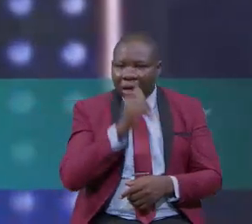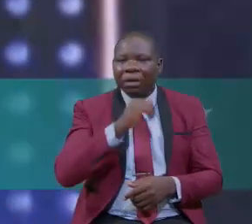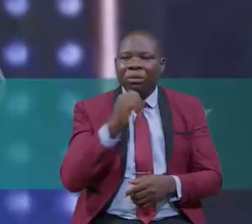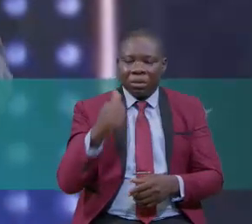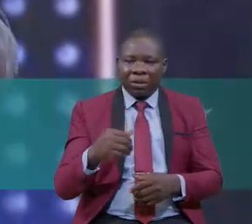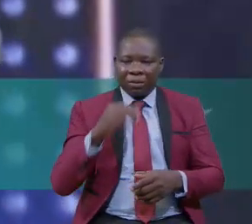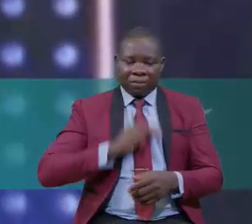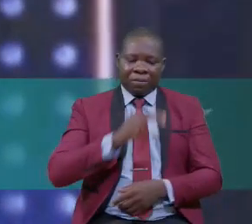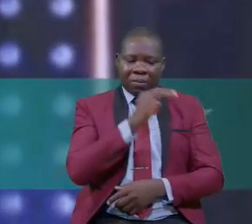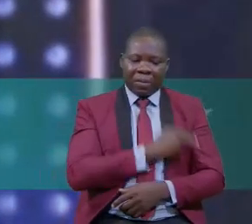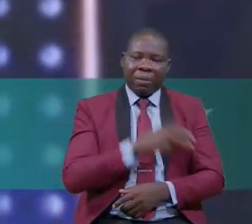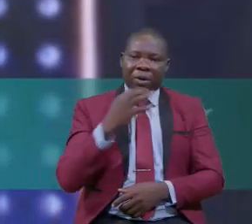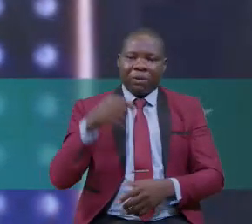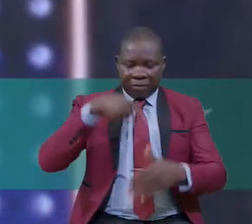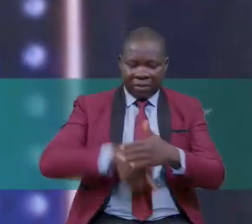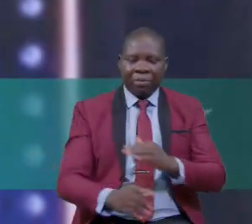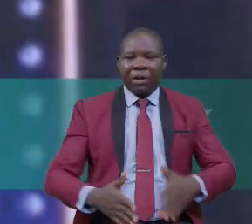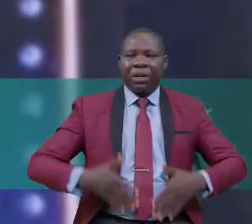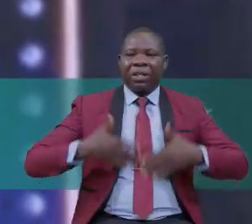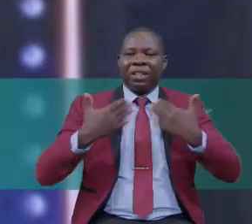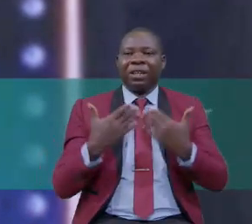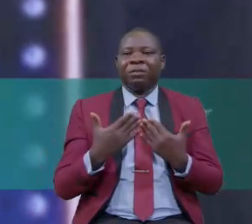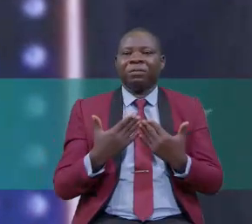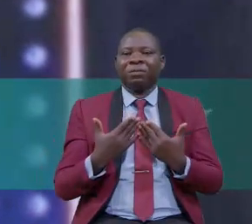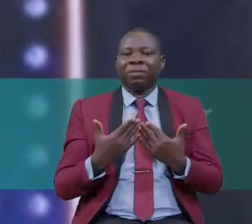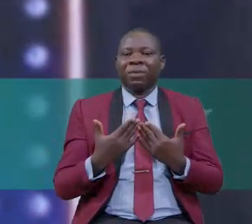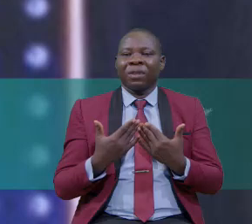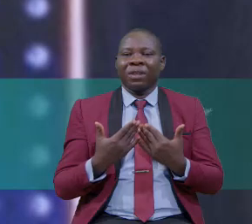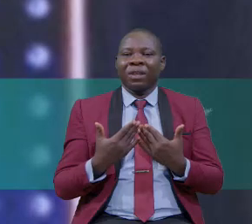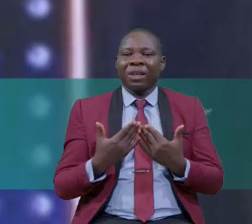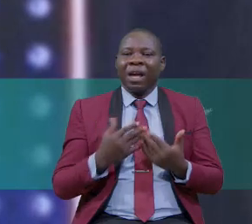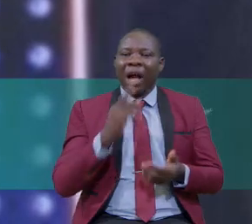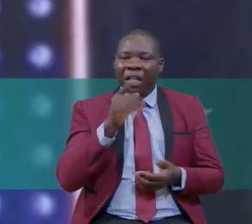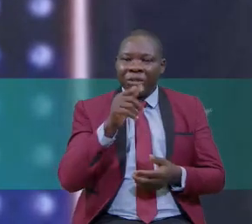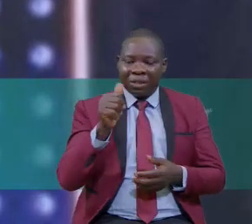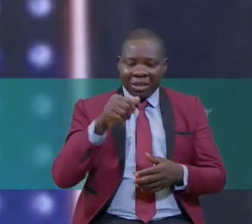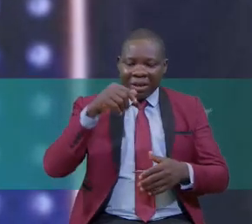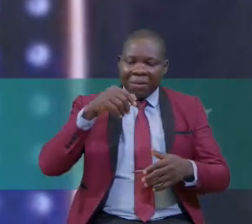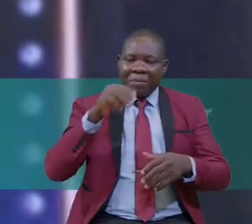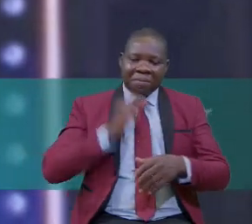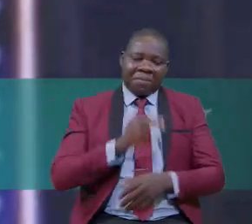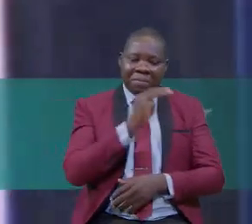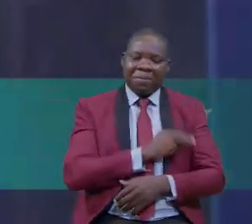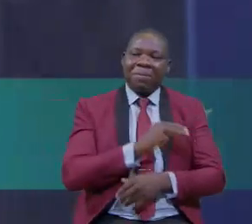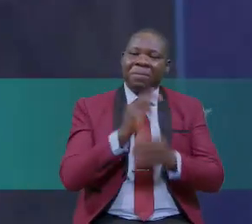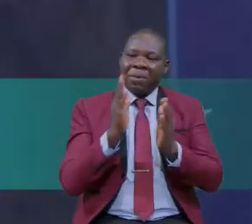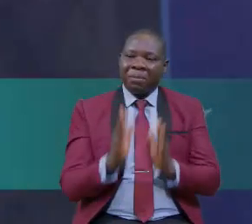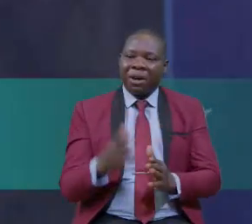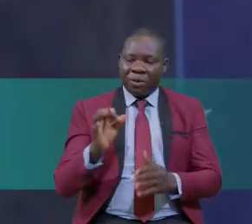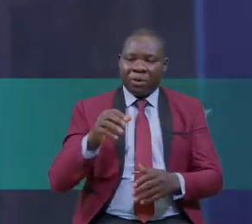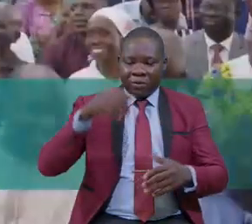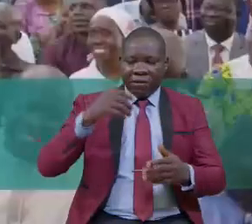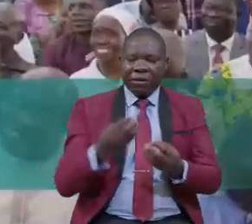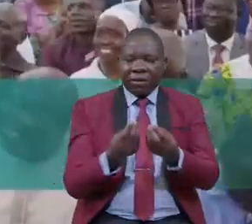of Deeper Life. Of what member are you? Are you a member of Shallow Life? Tell me